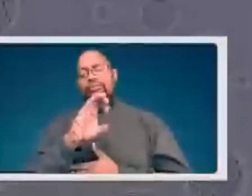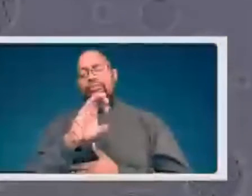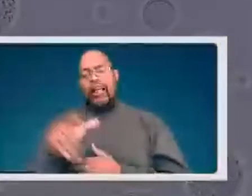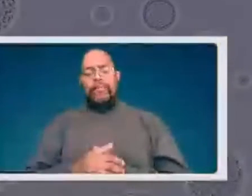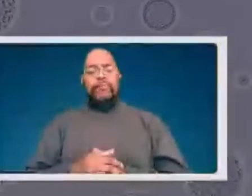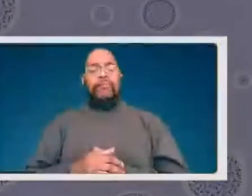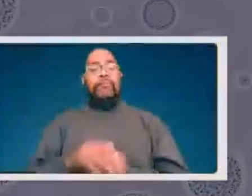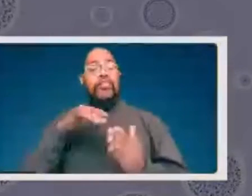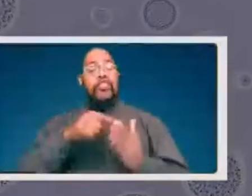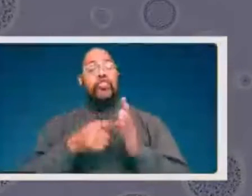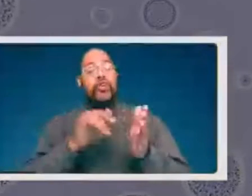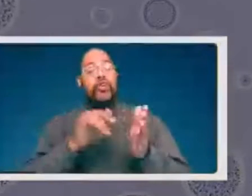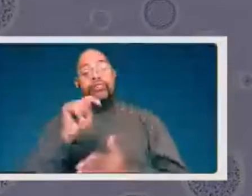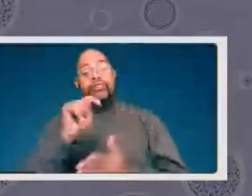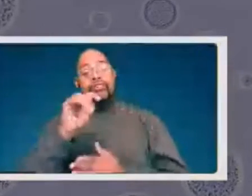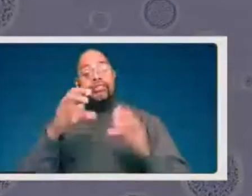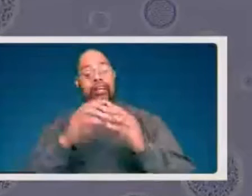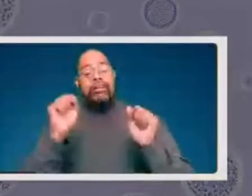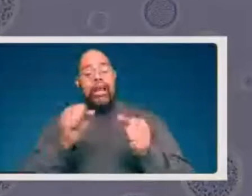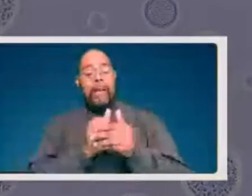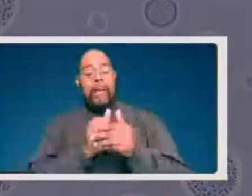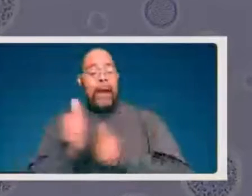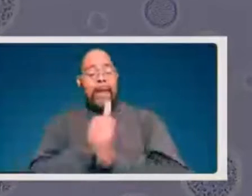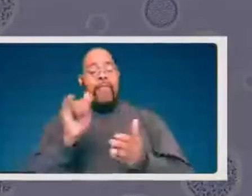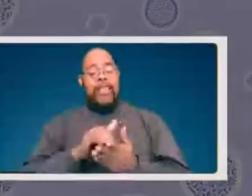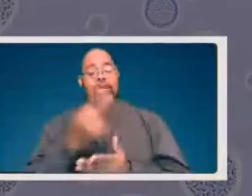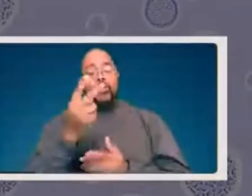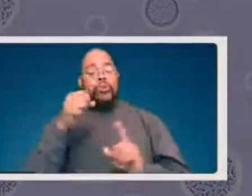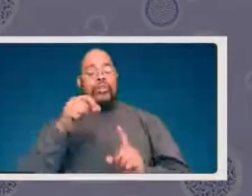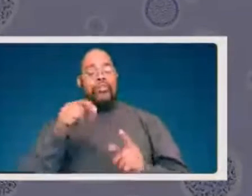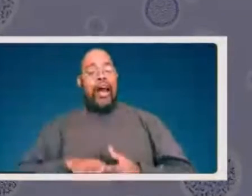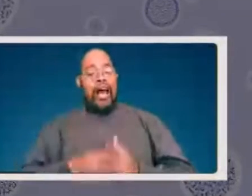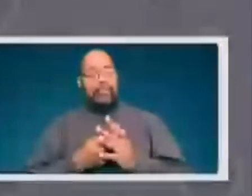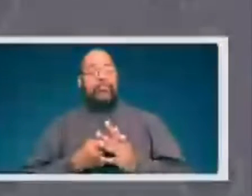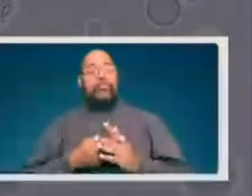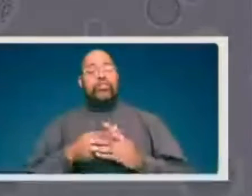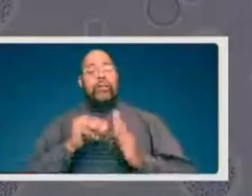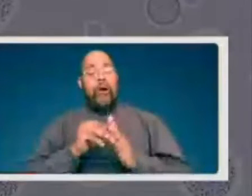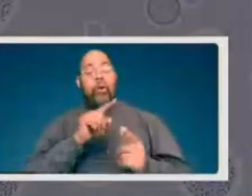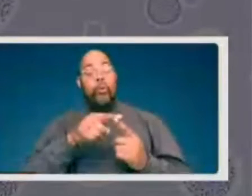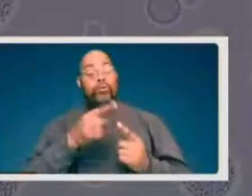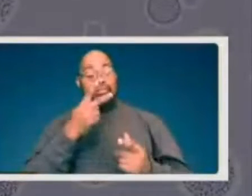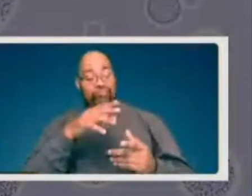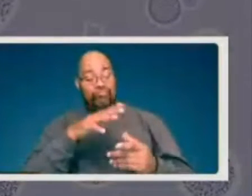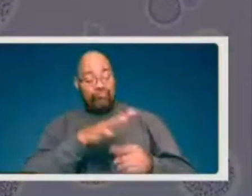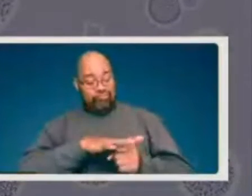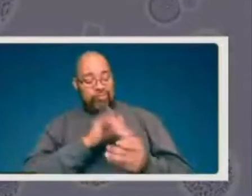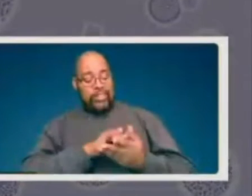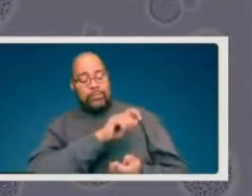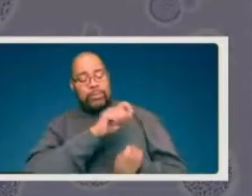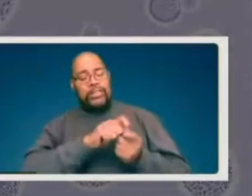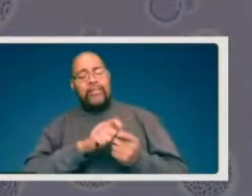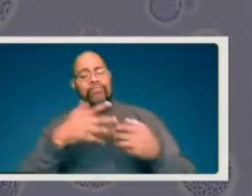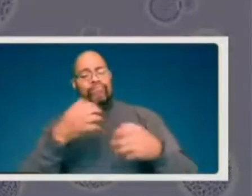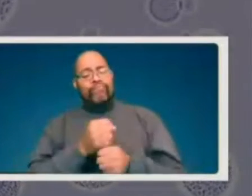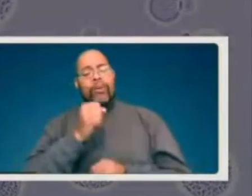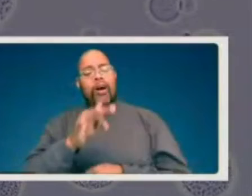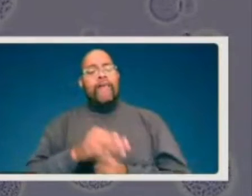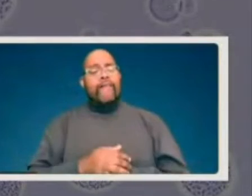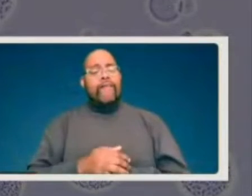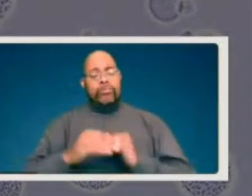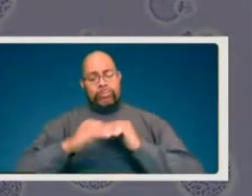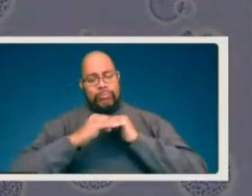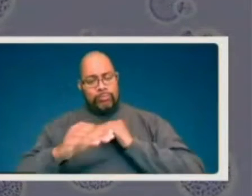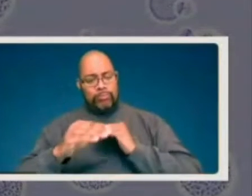Studies have shown that T cells are able to bypass this two-signal activation model when in the presence of a specific combination of